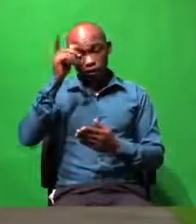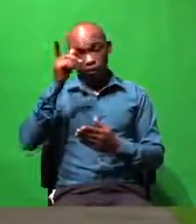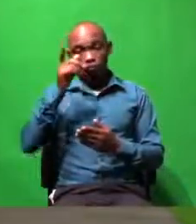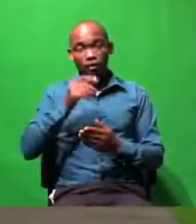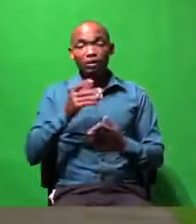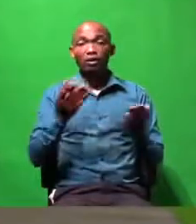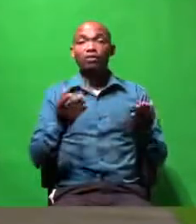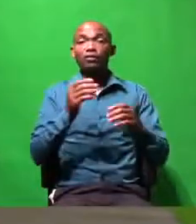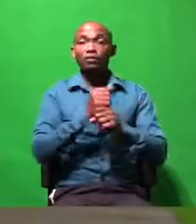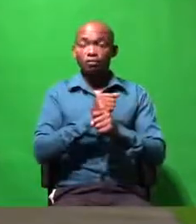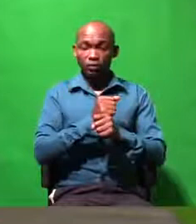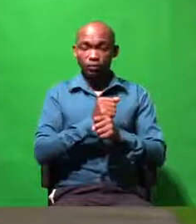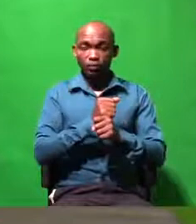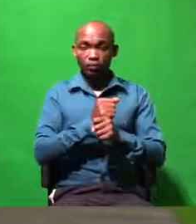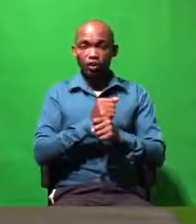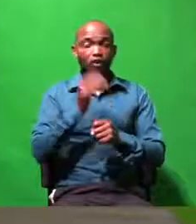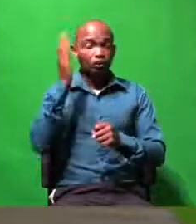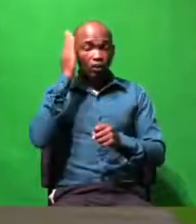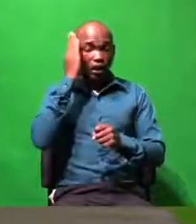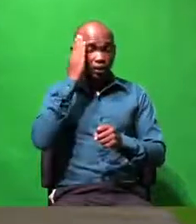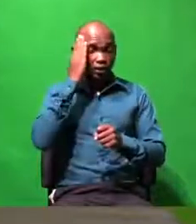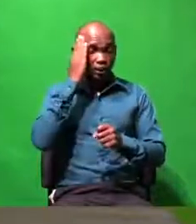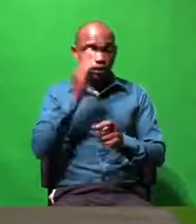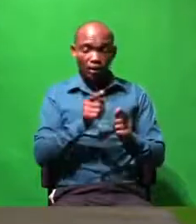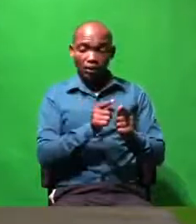distance. One is to determine